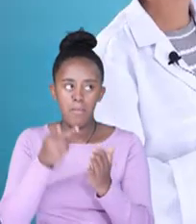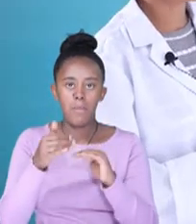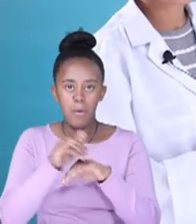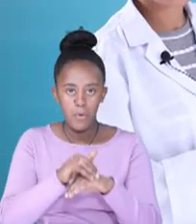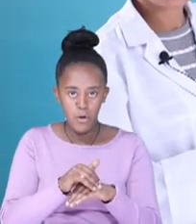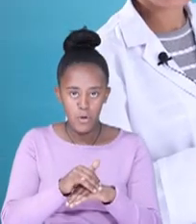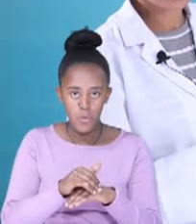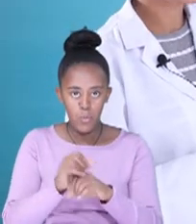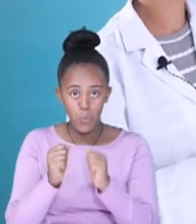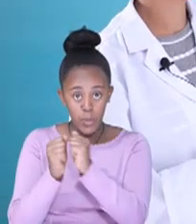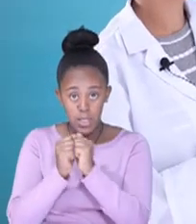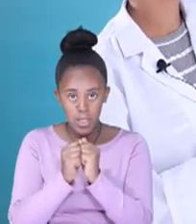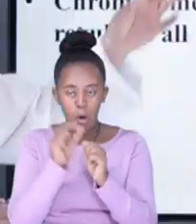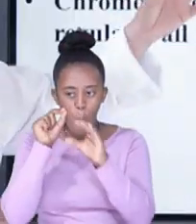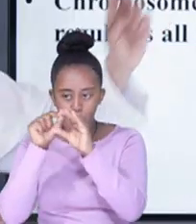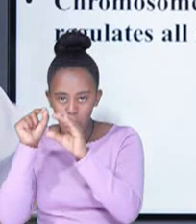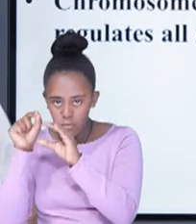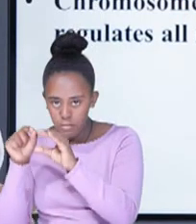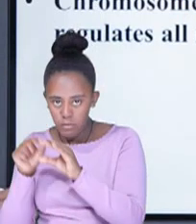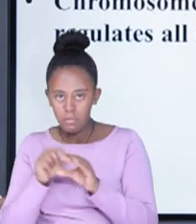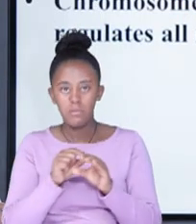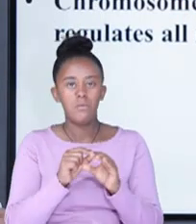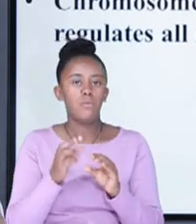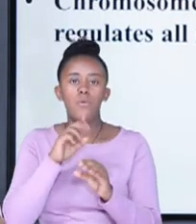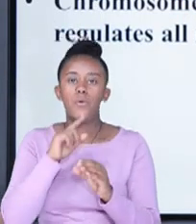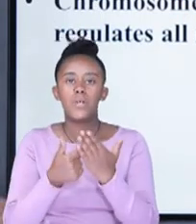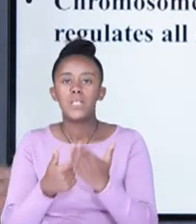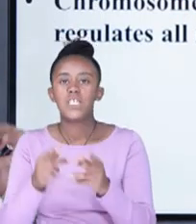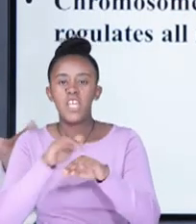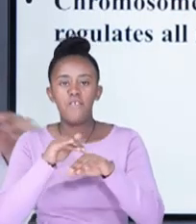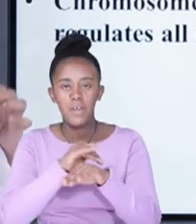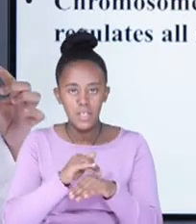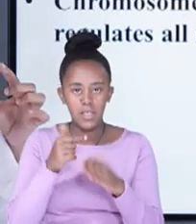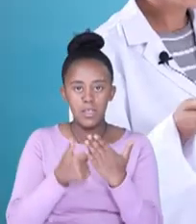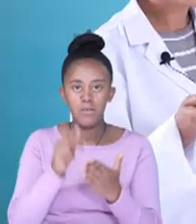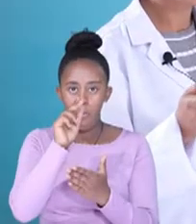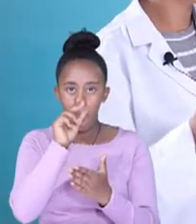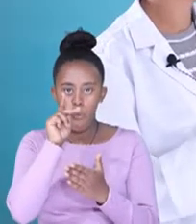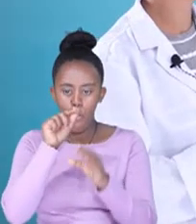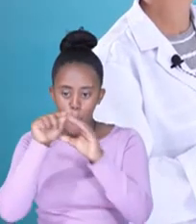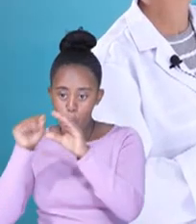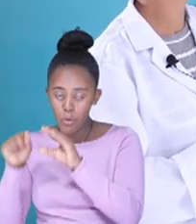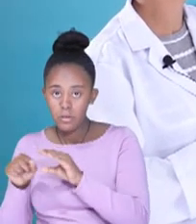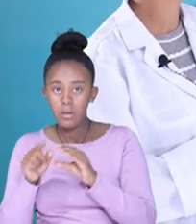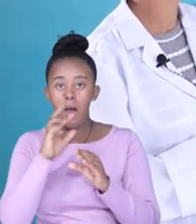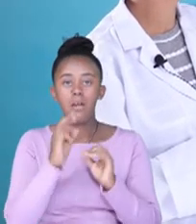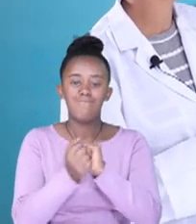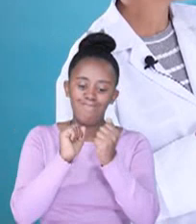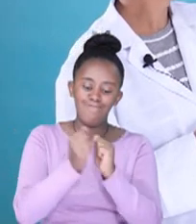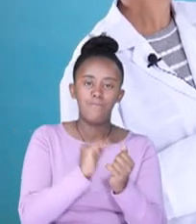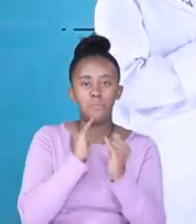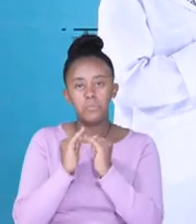with pores. As I have said, it has pores on its surface, and these pores are important for exchange